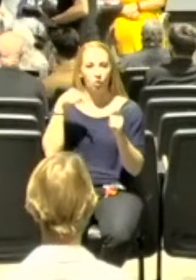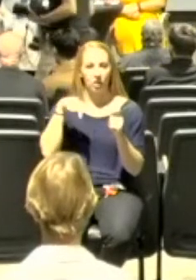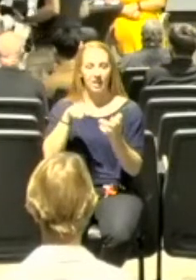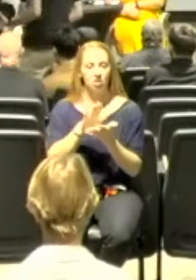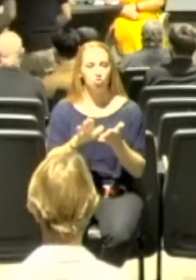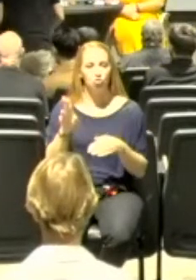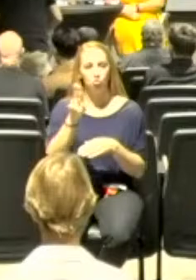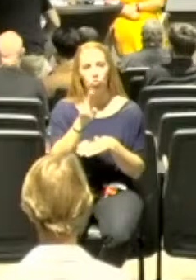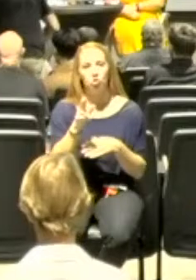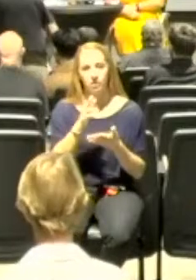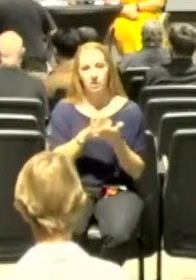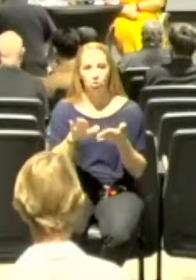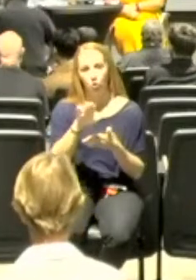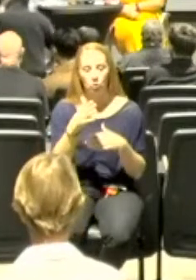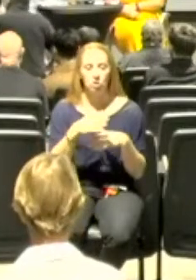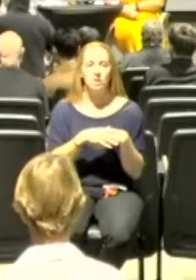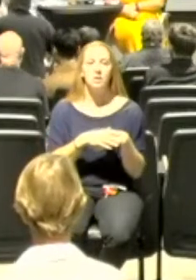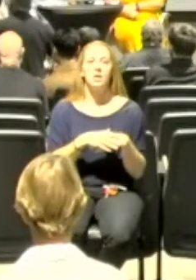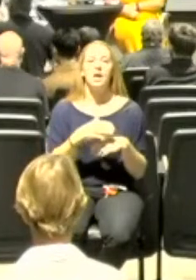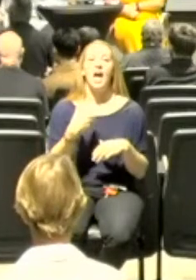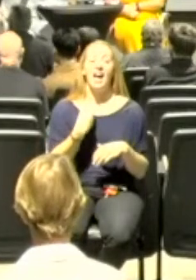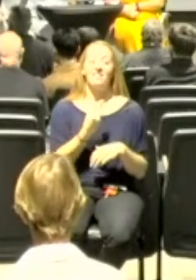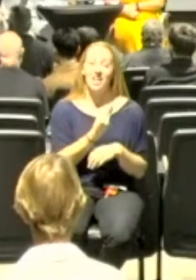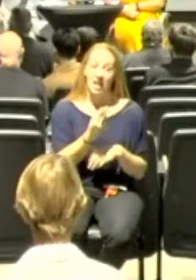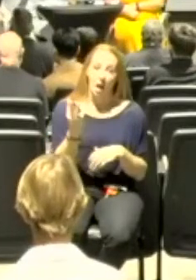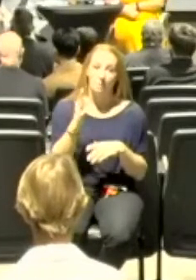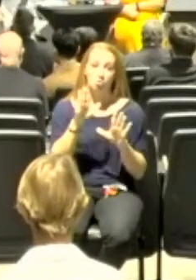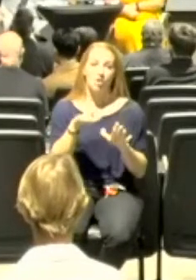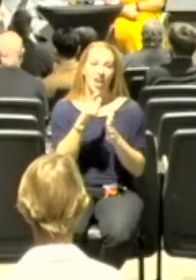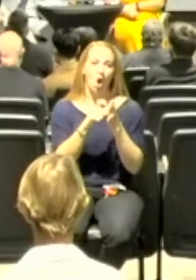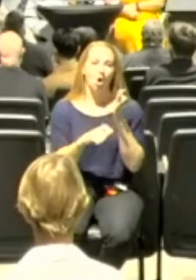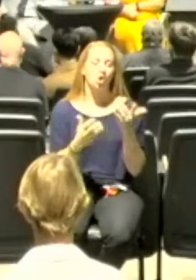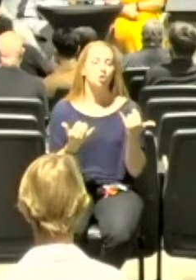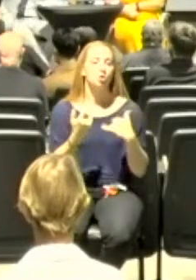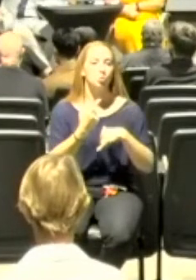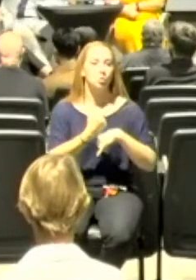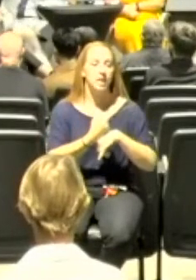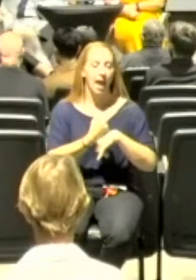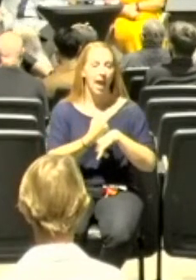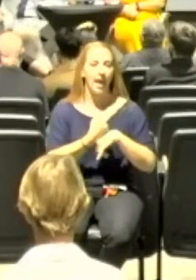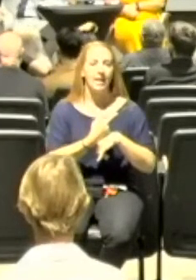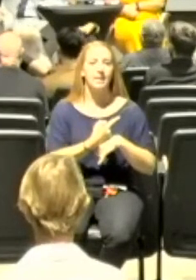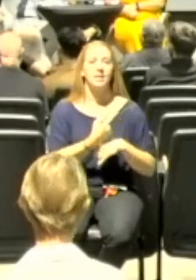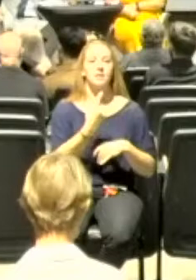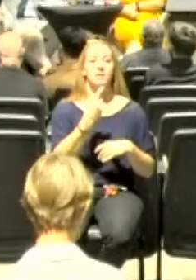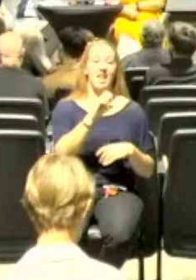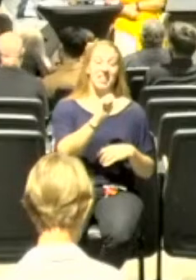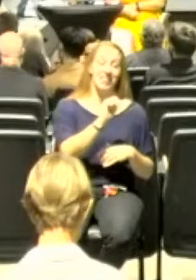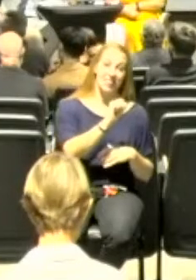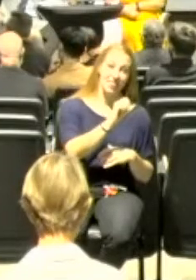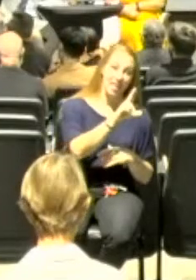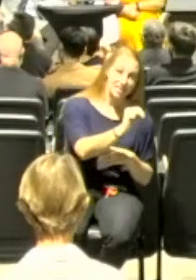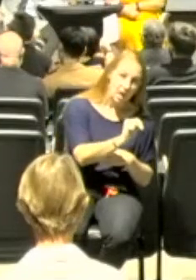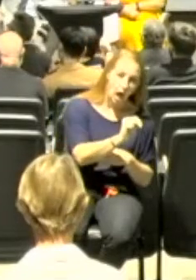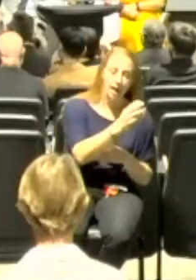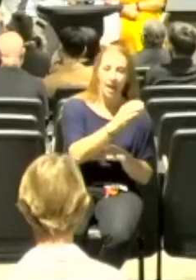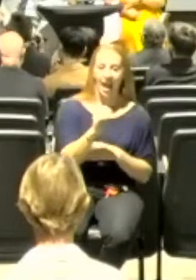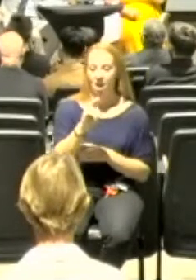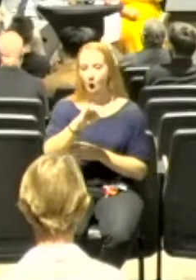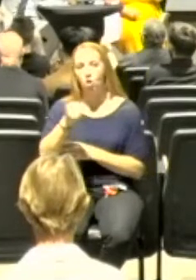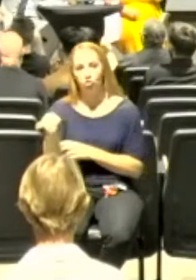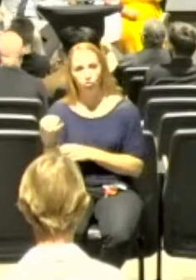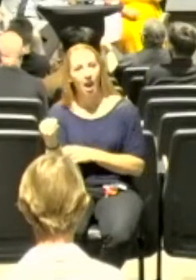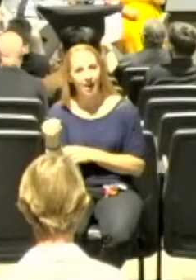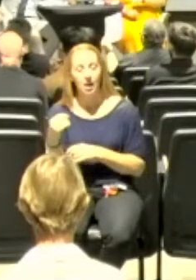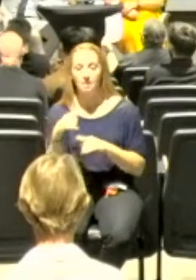In fact, you may have seen we've got a couple of great articles today, coverage in both the Sun and the RJ, but this has